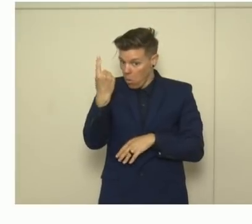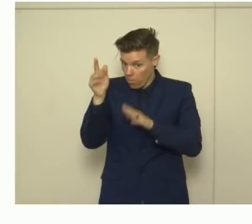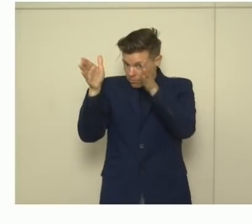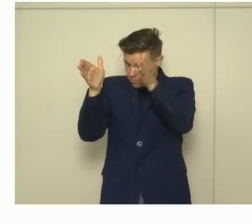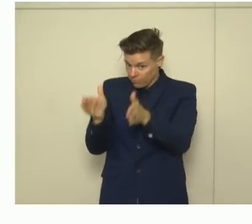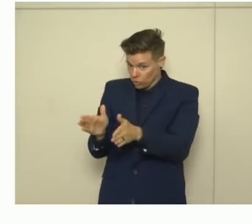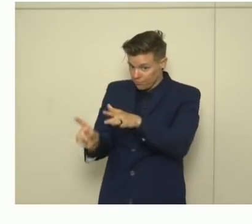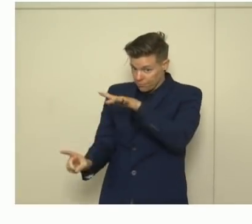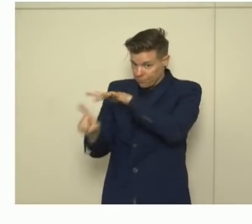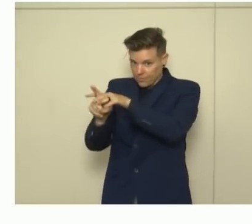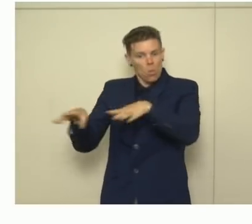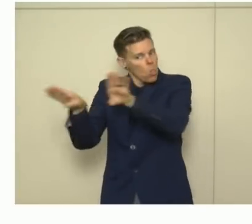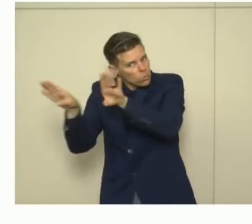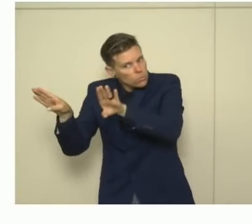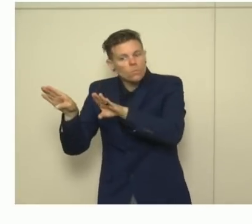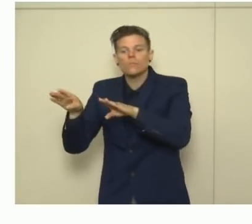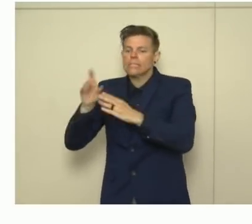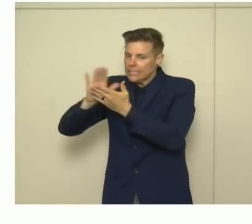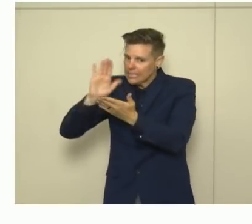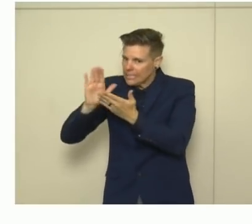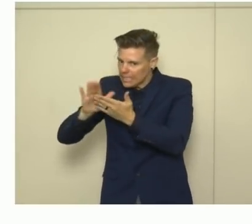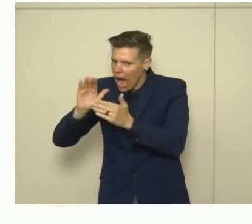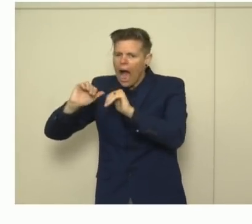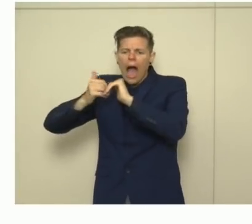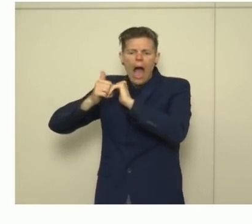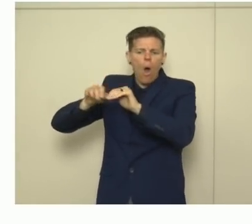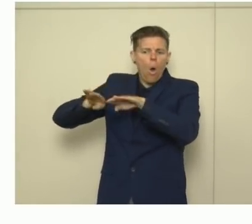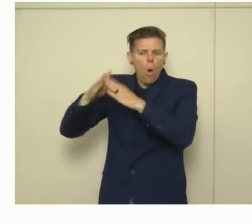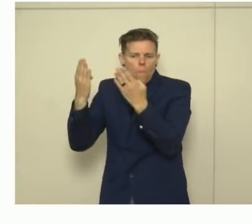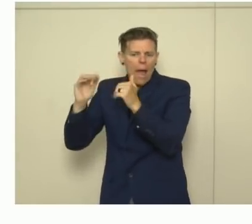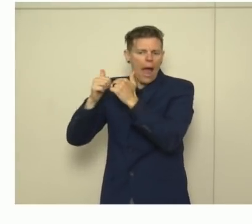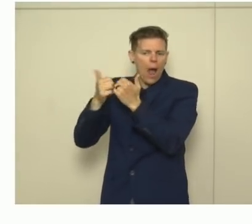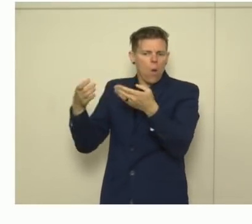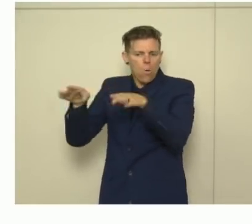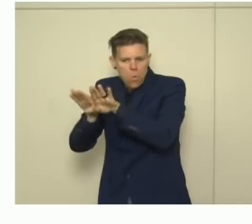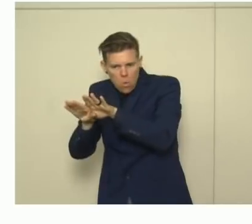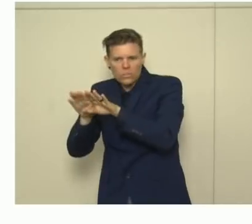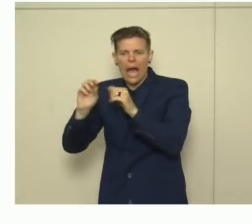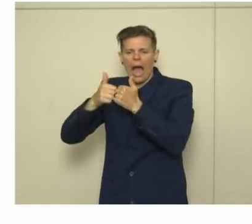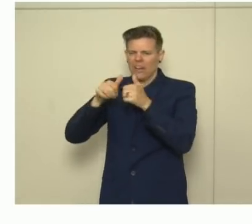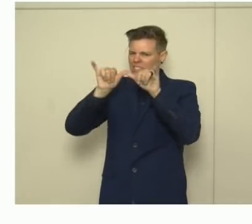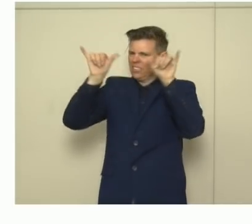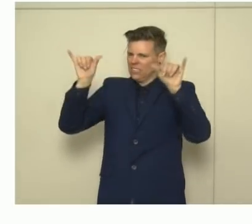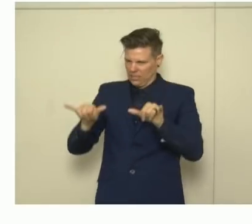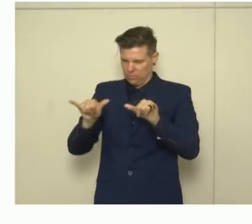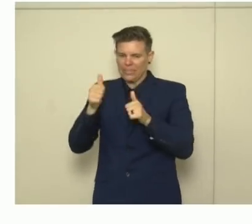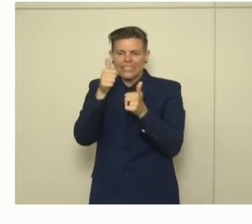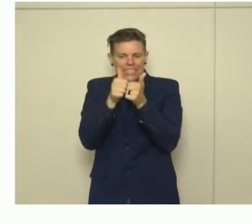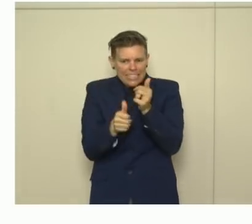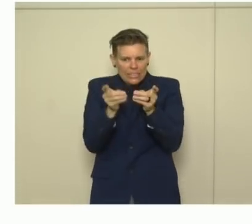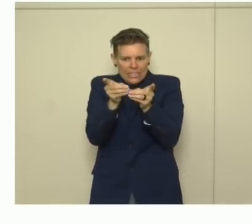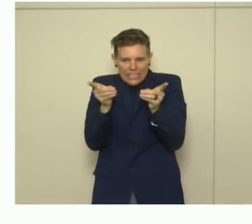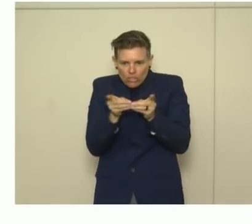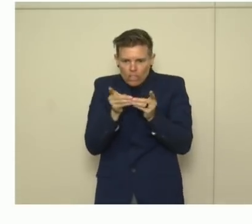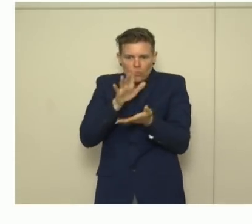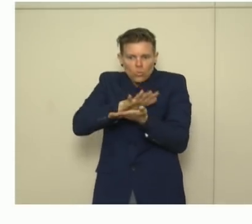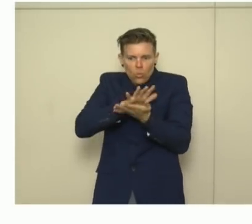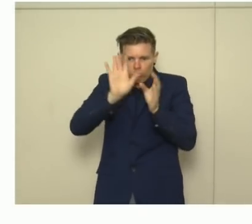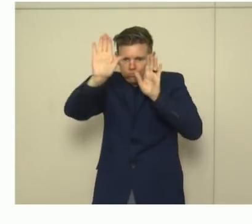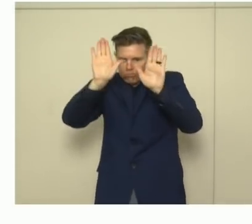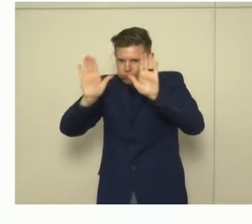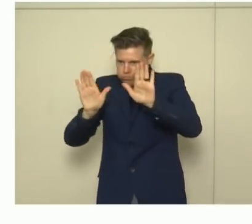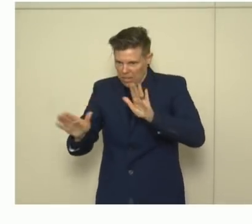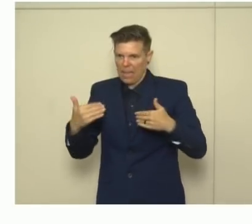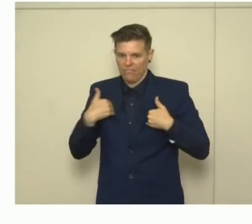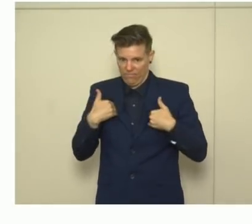as a high-level summary, and there's significantly more detail as we go into the individual case elements, you can see here on